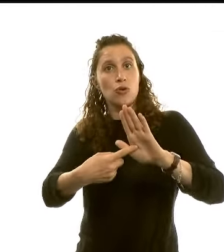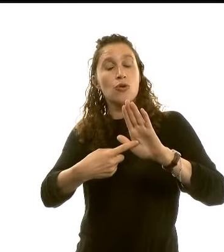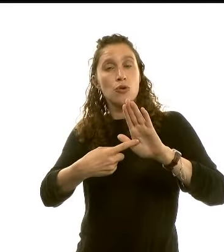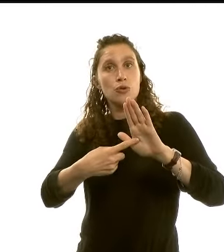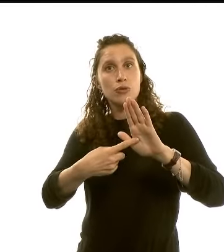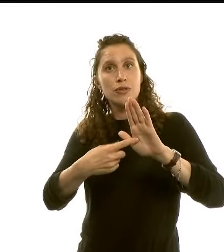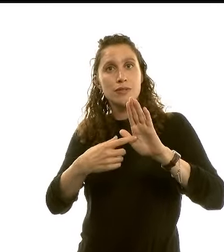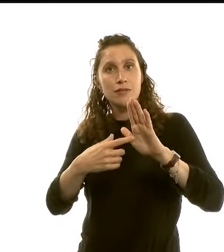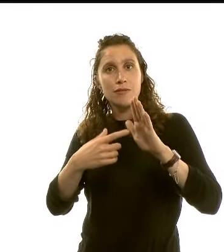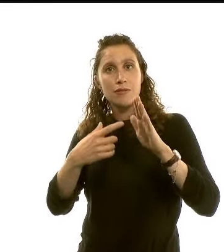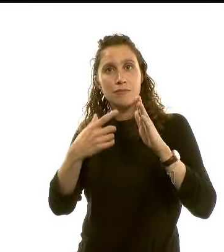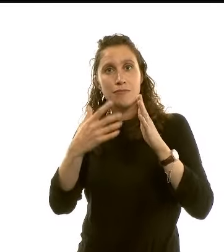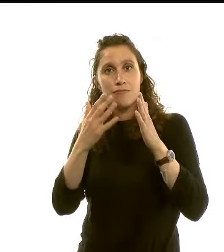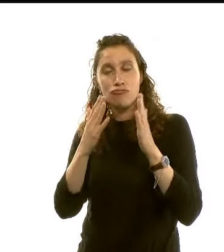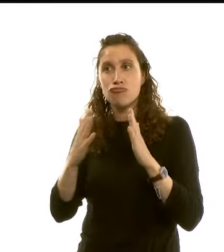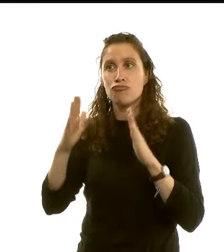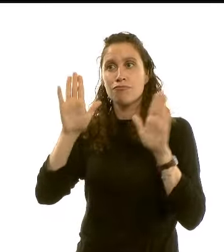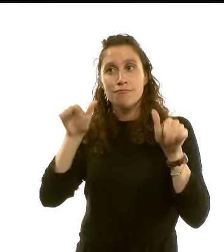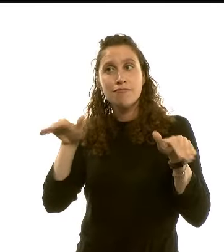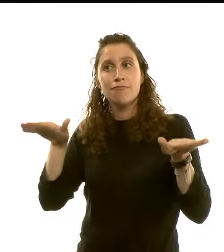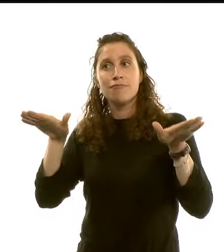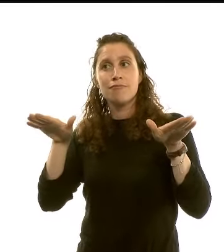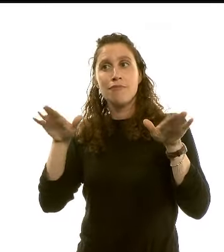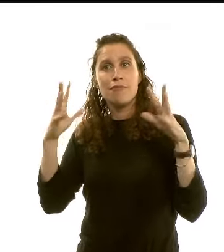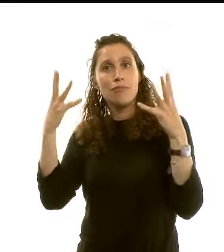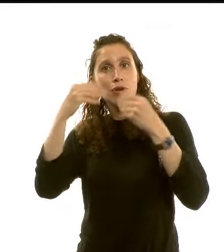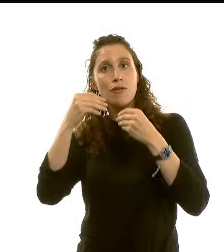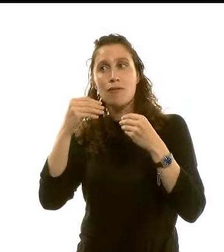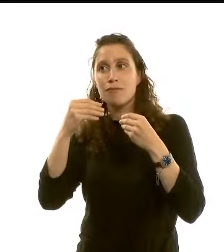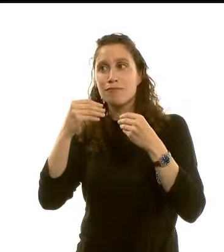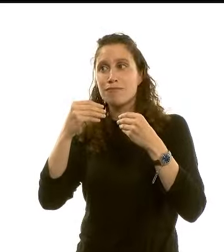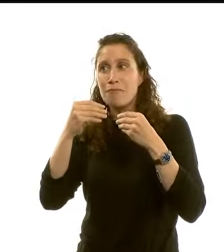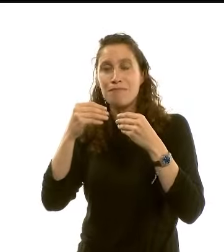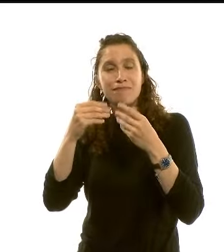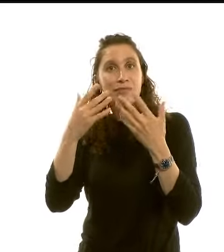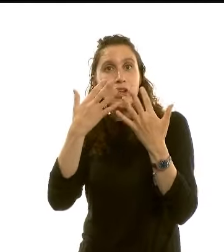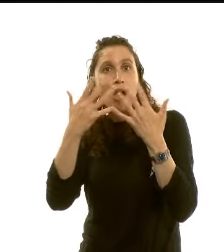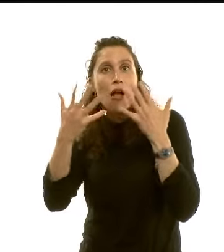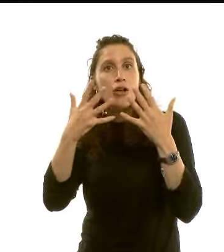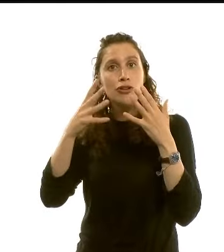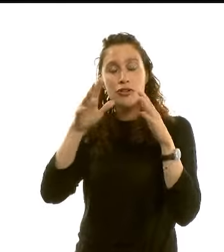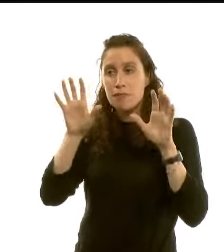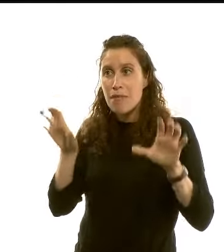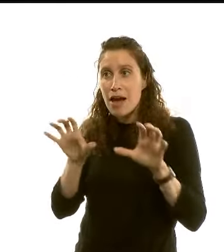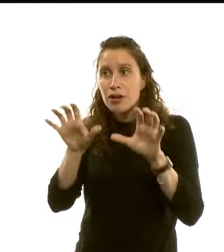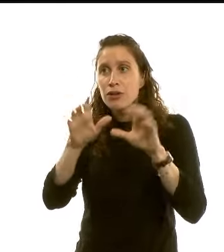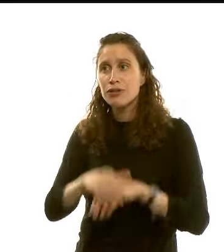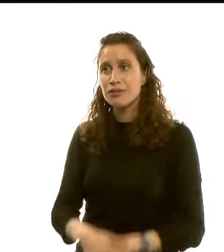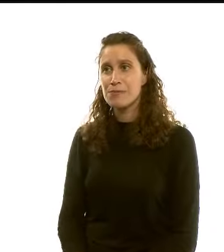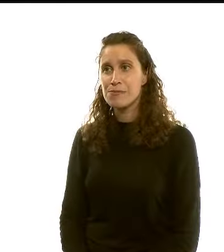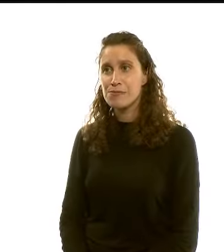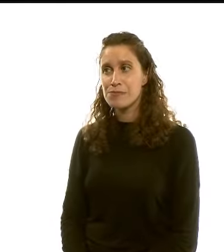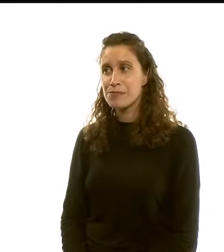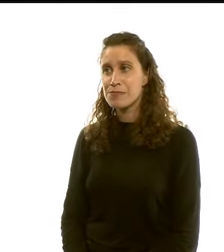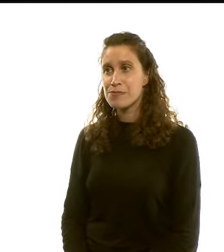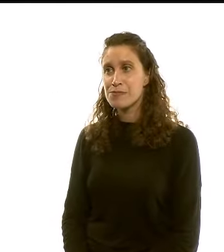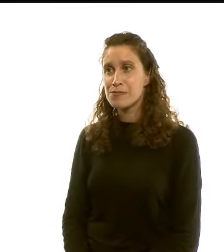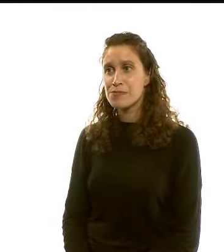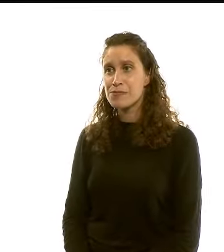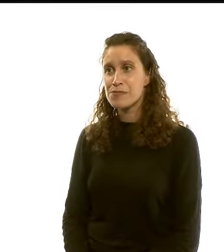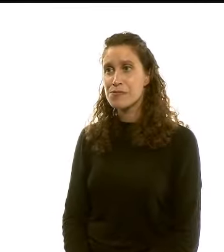the majestic Torok and its striking colors and intricate patterns. Look at the wings. How did these amazing sets come